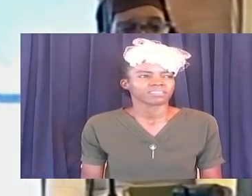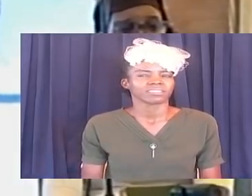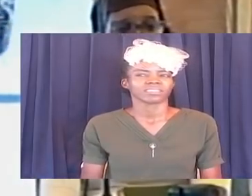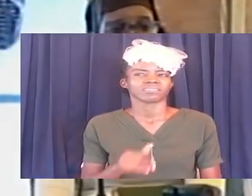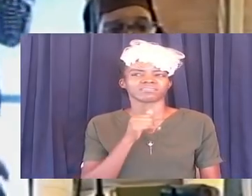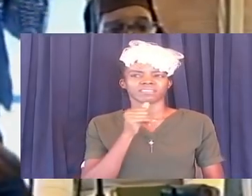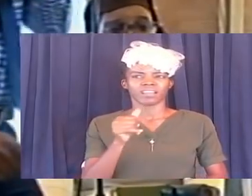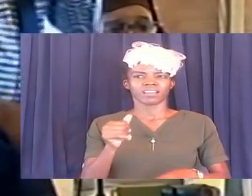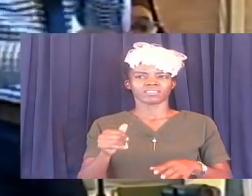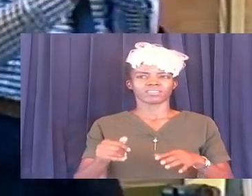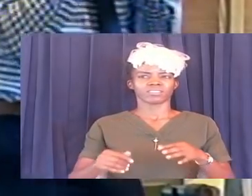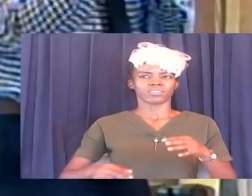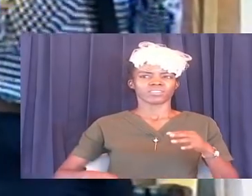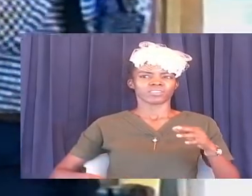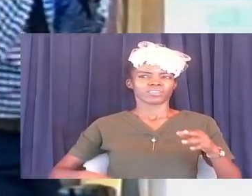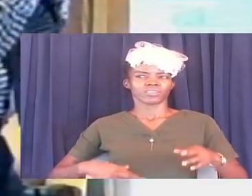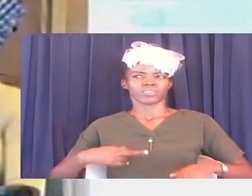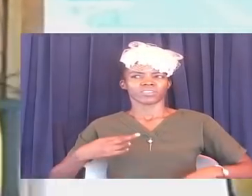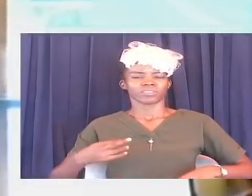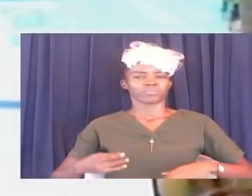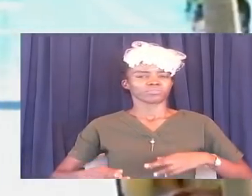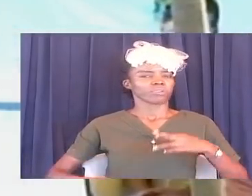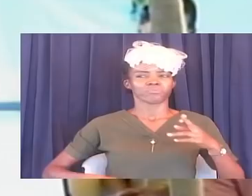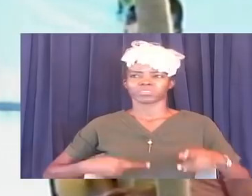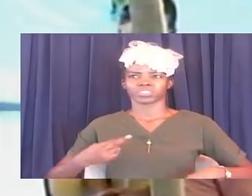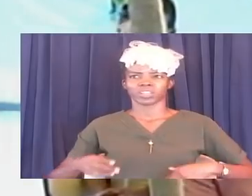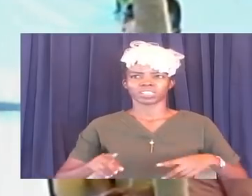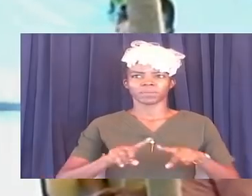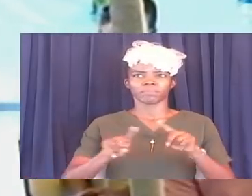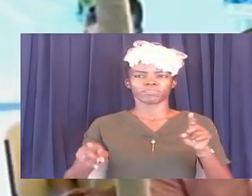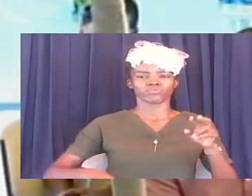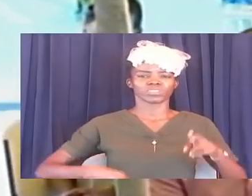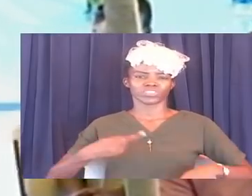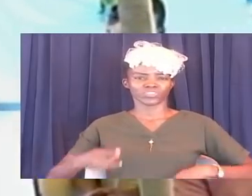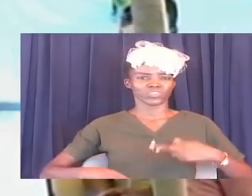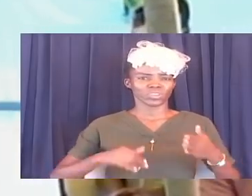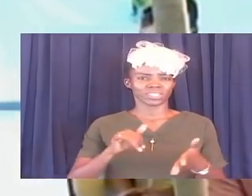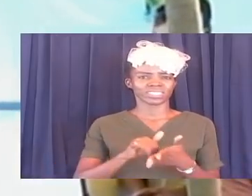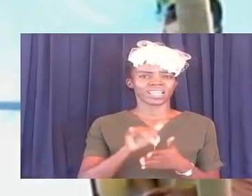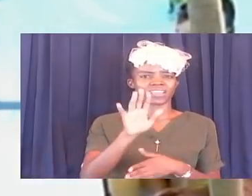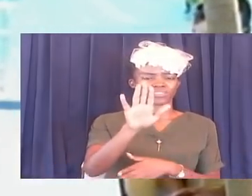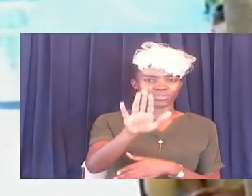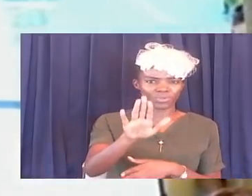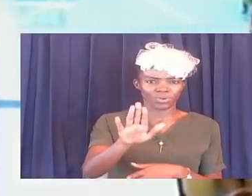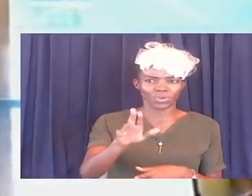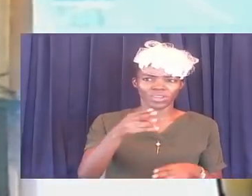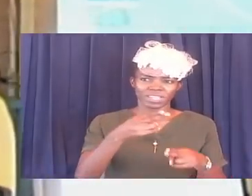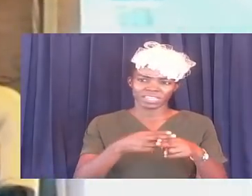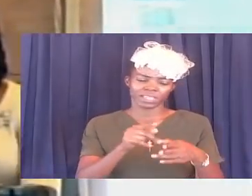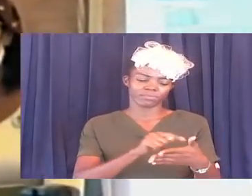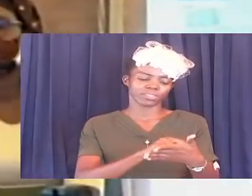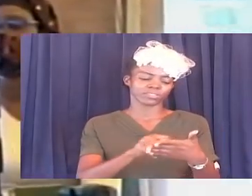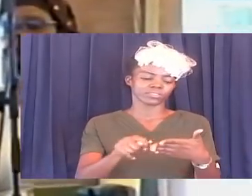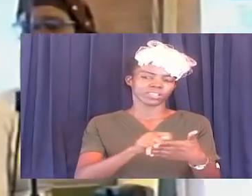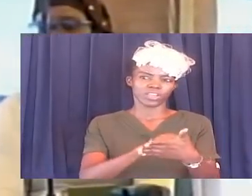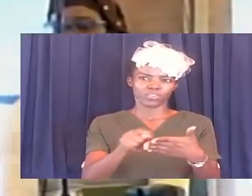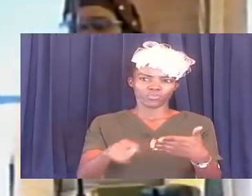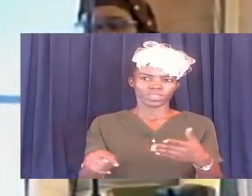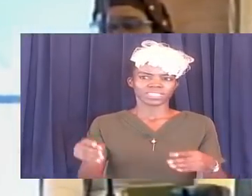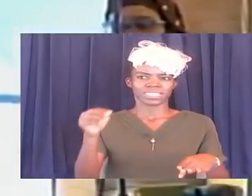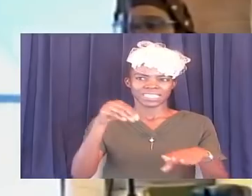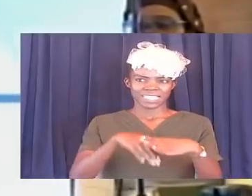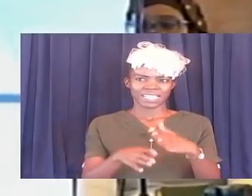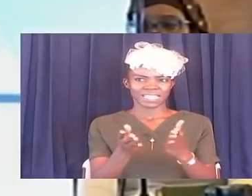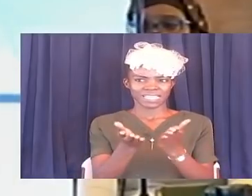over that. But that your name is written in the Lamb's book of life. That's